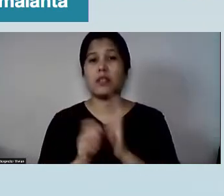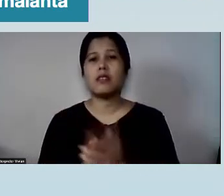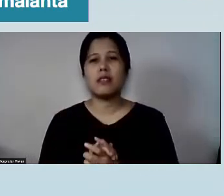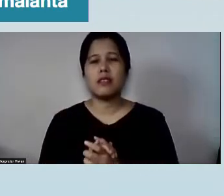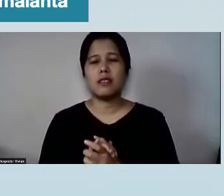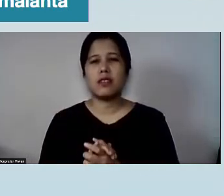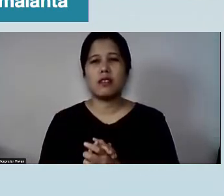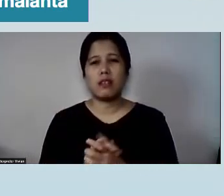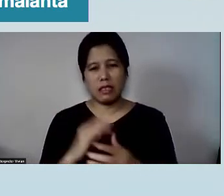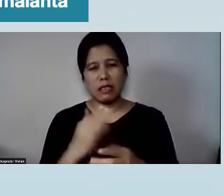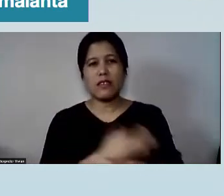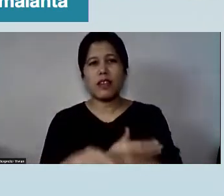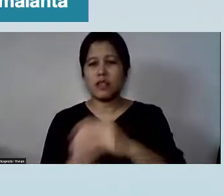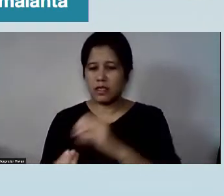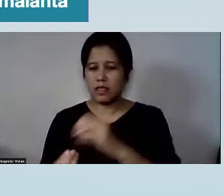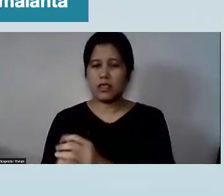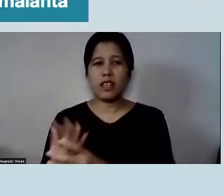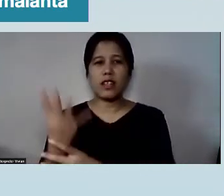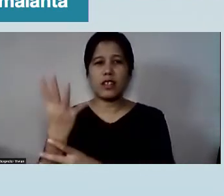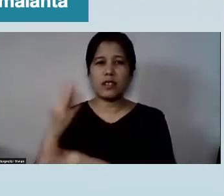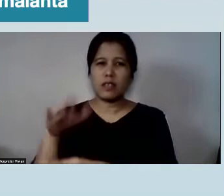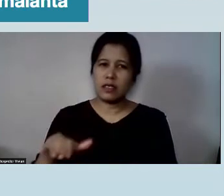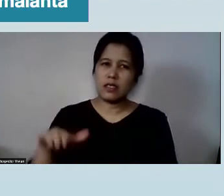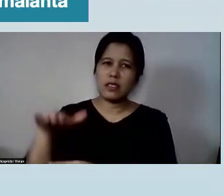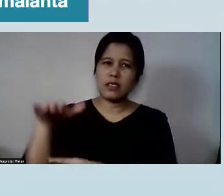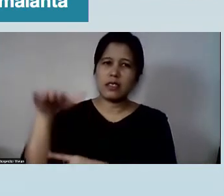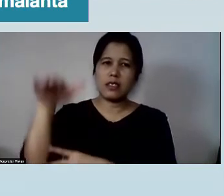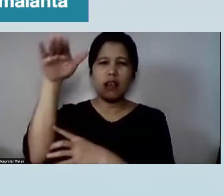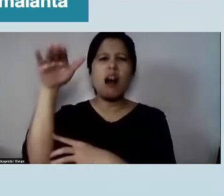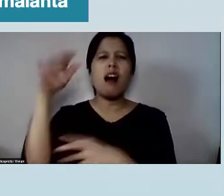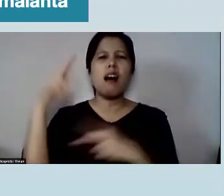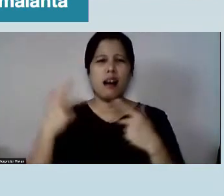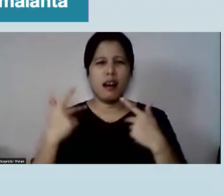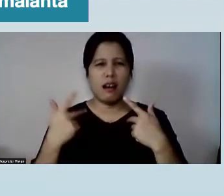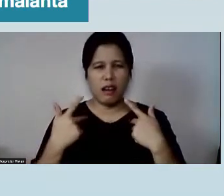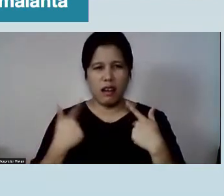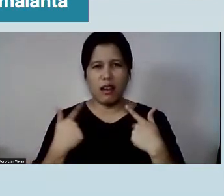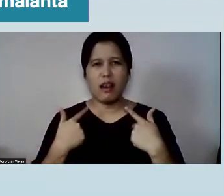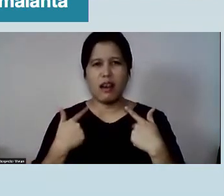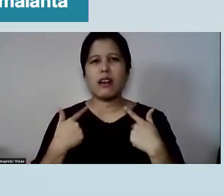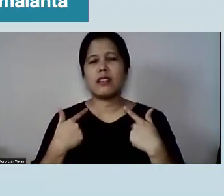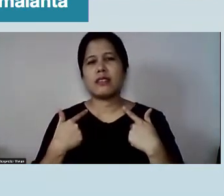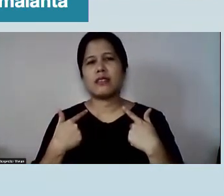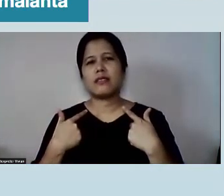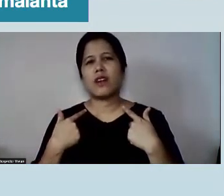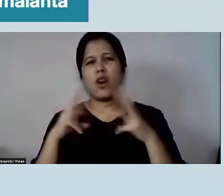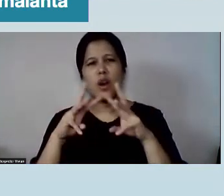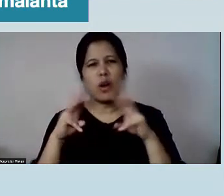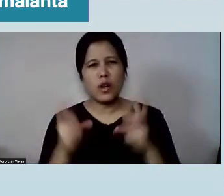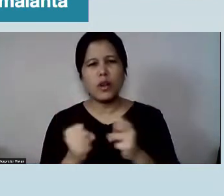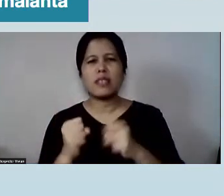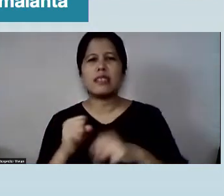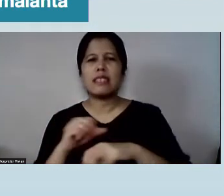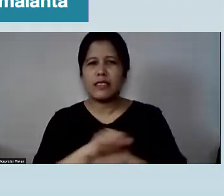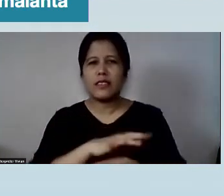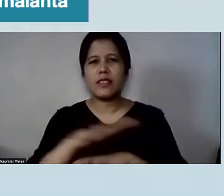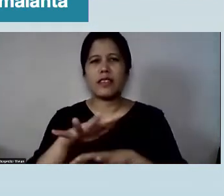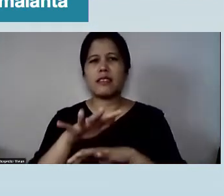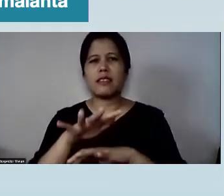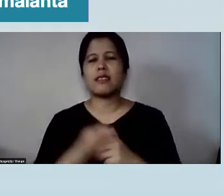childhood, best years in life, high school, college, have a severe impact on a child's self-esteem and long-term development.